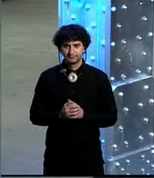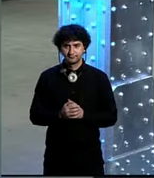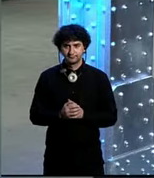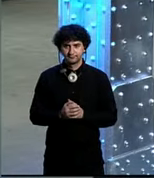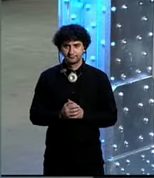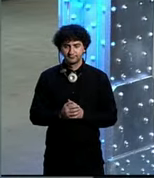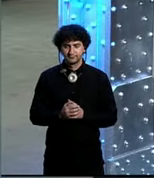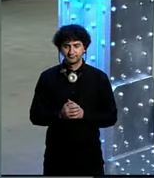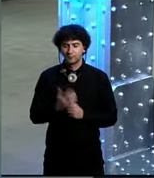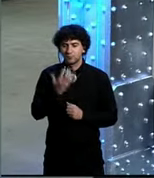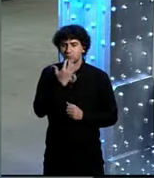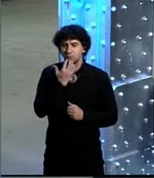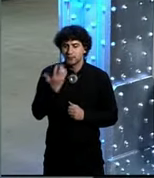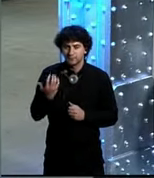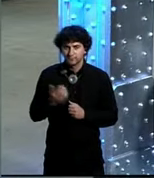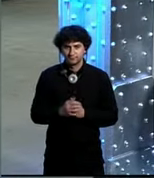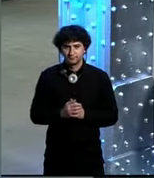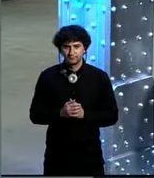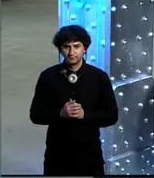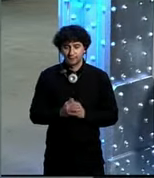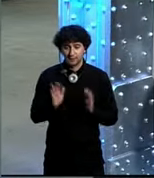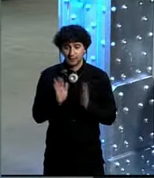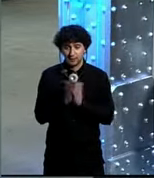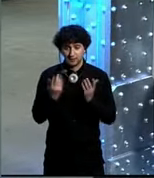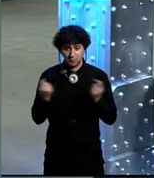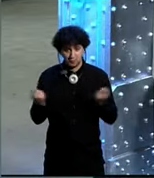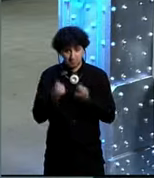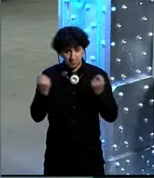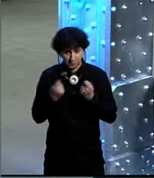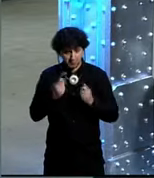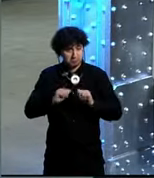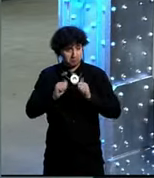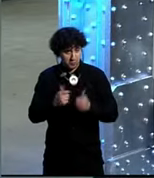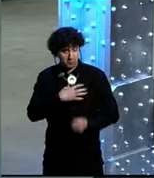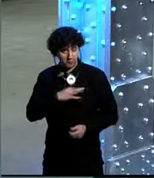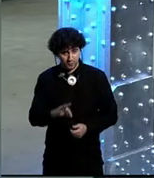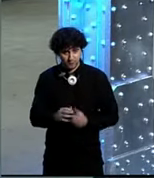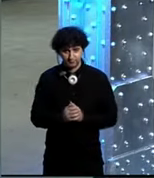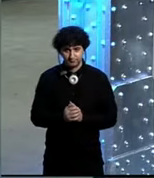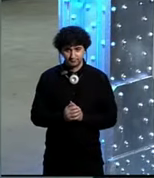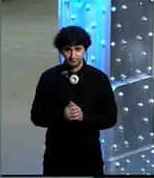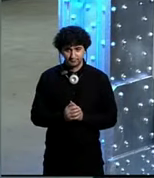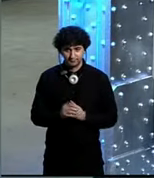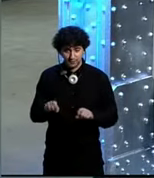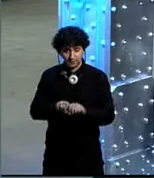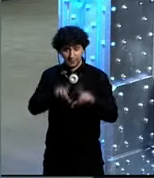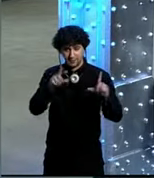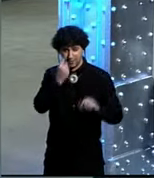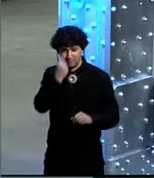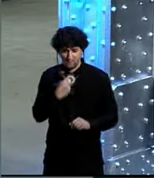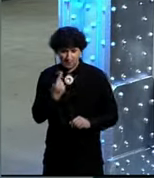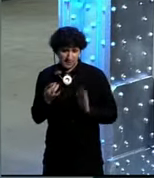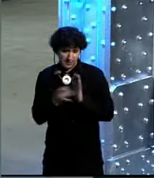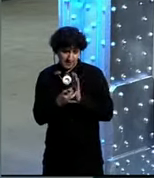marketing's playbook and start thinking, sorry for the low resolution on this picture. I didn't draw it. It's